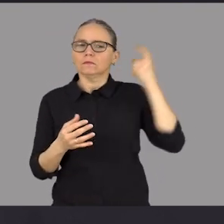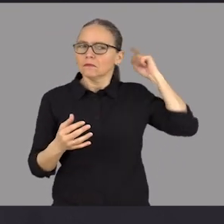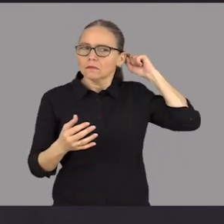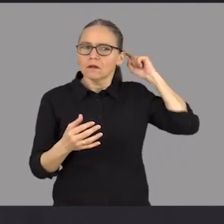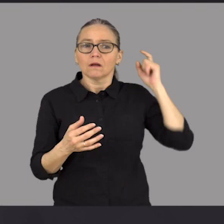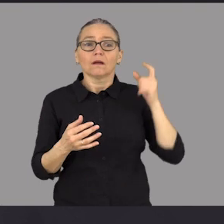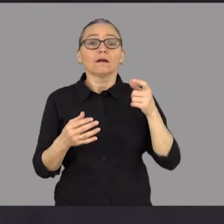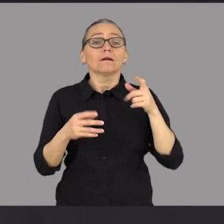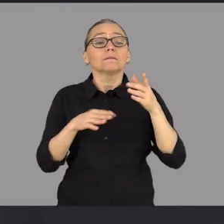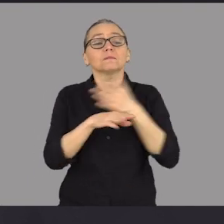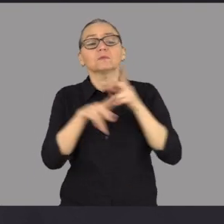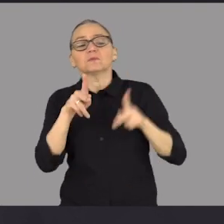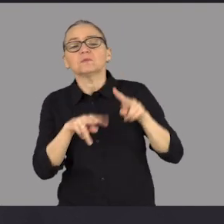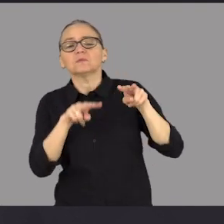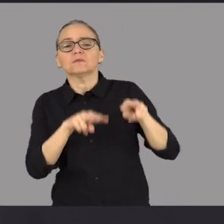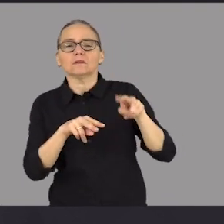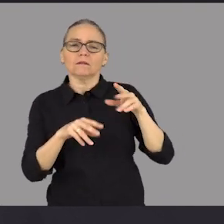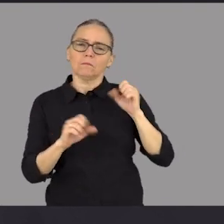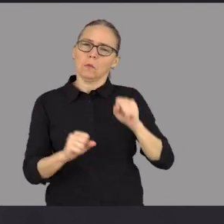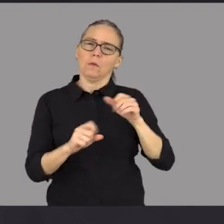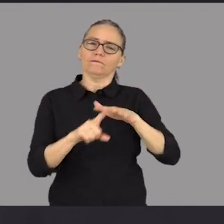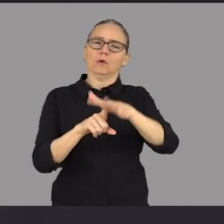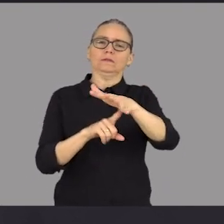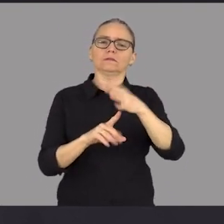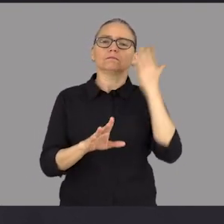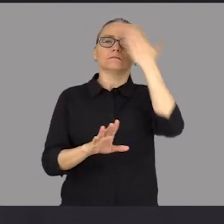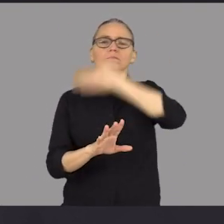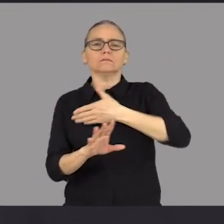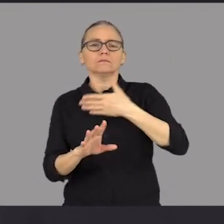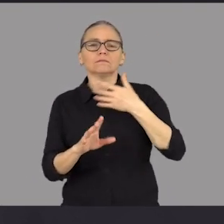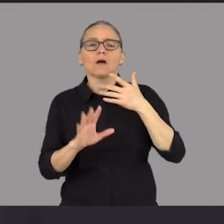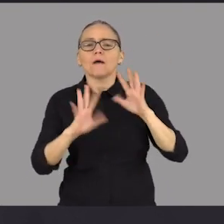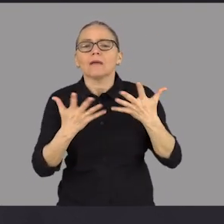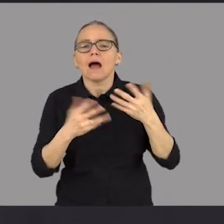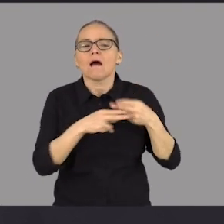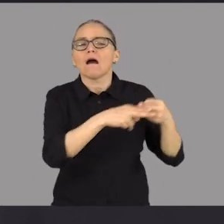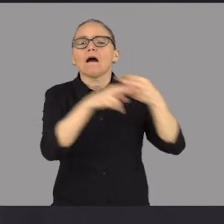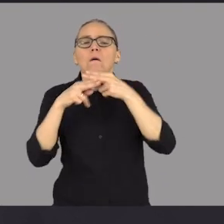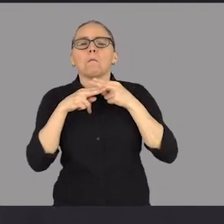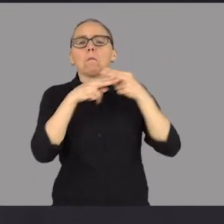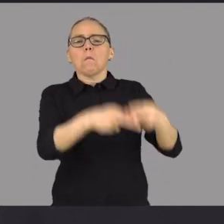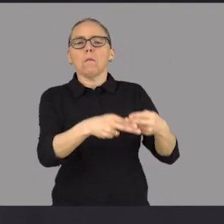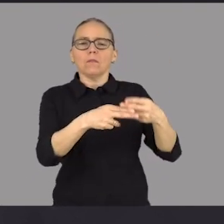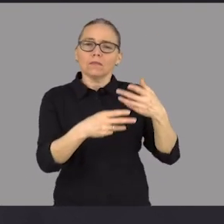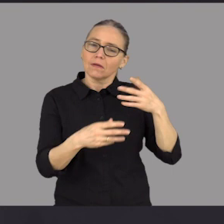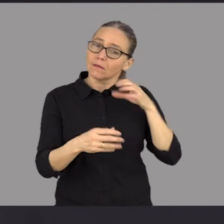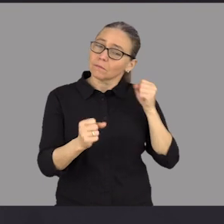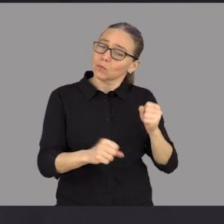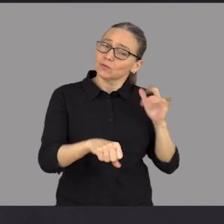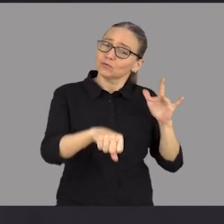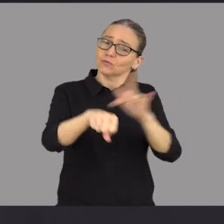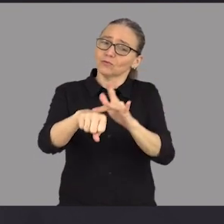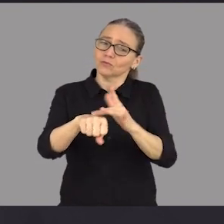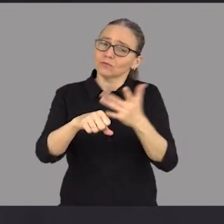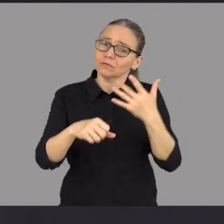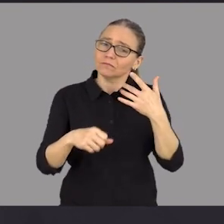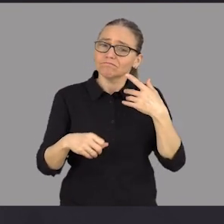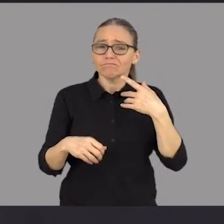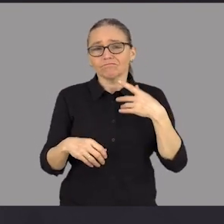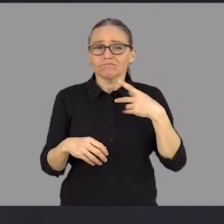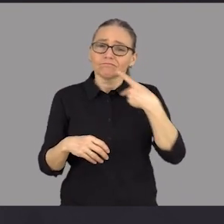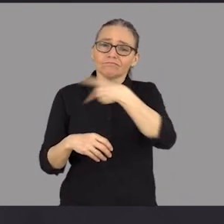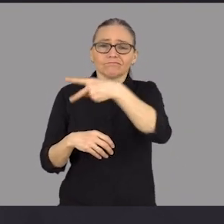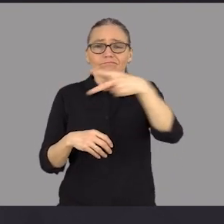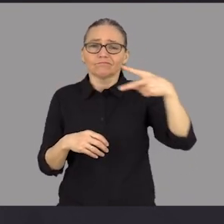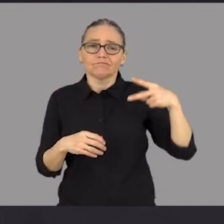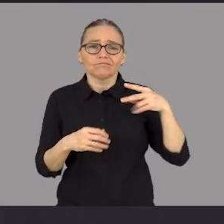we may try to avoid it, unconscious bias can still influence hiring decisions. Unconscious